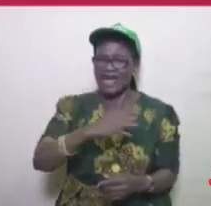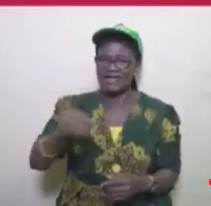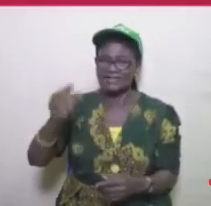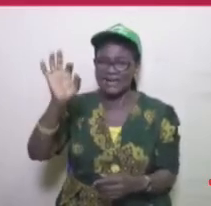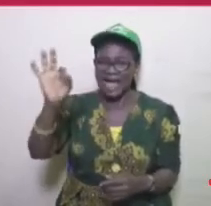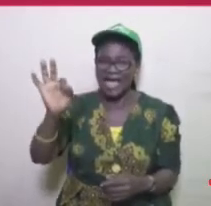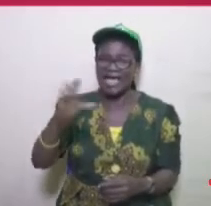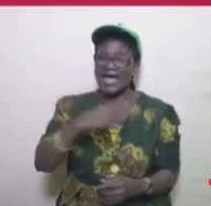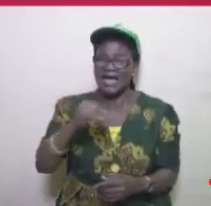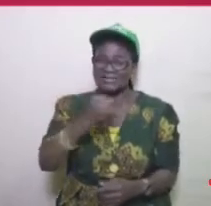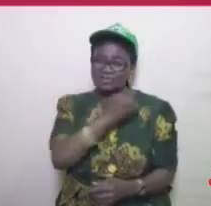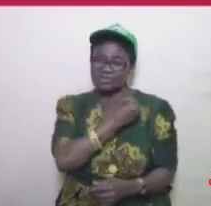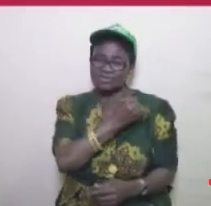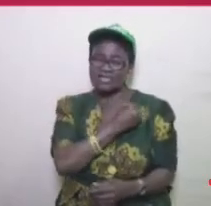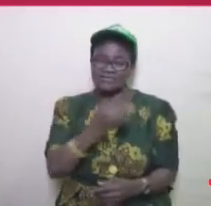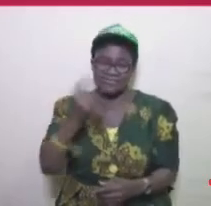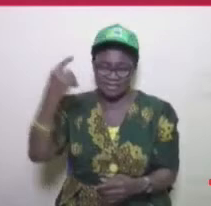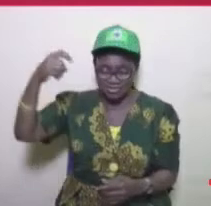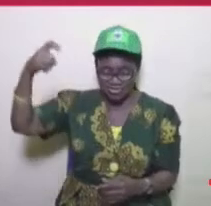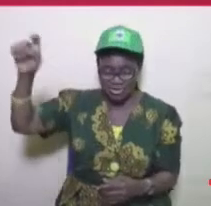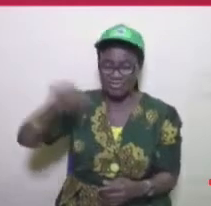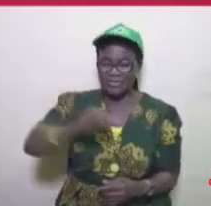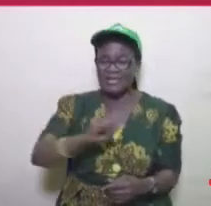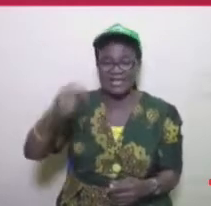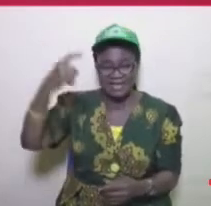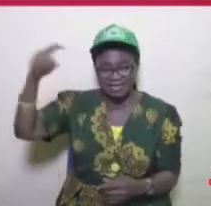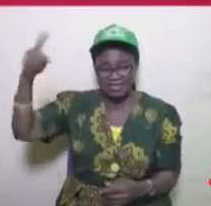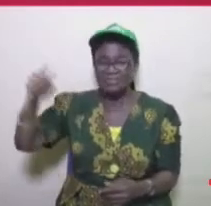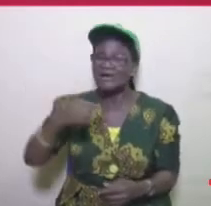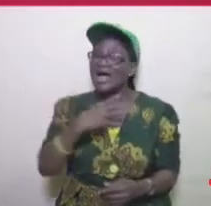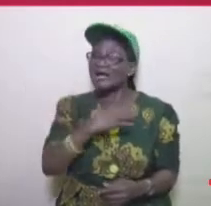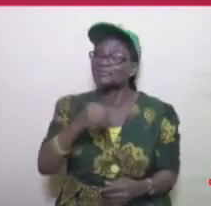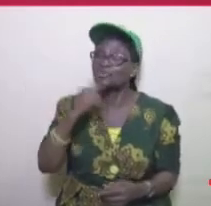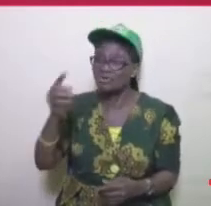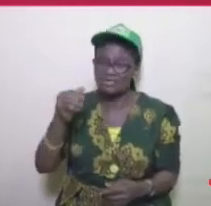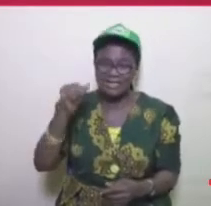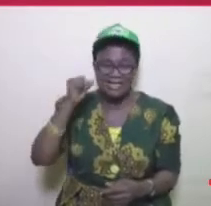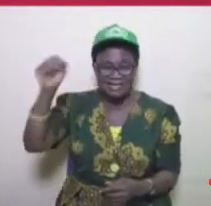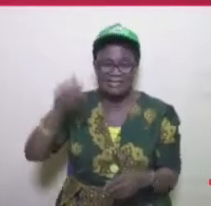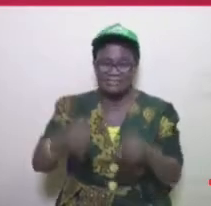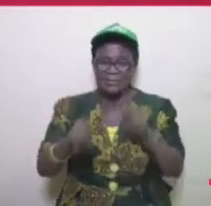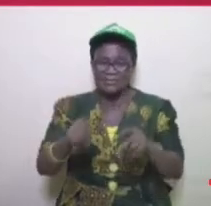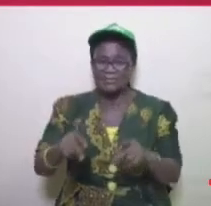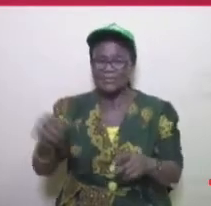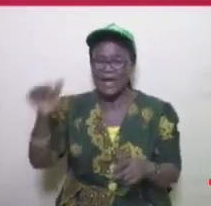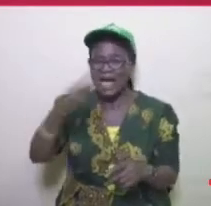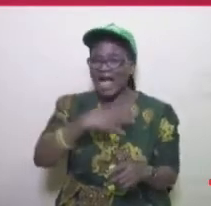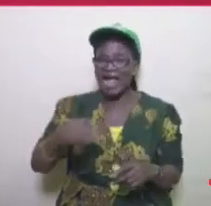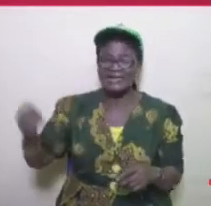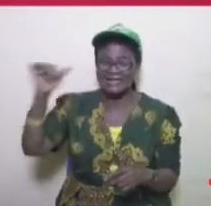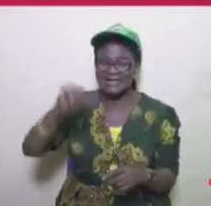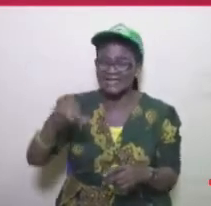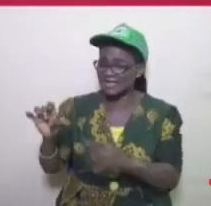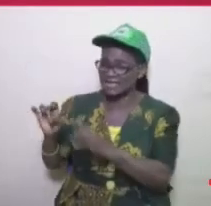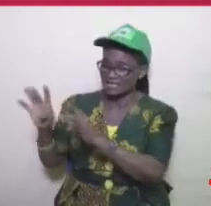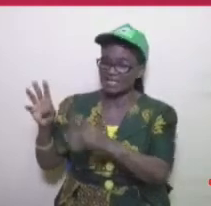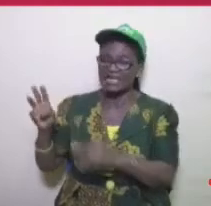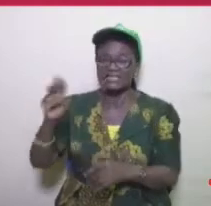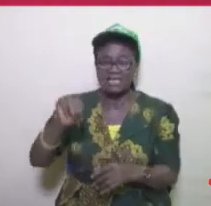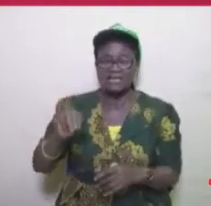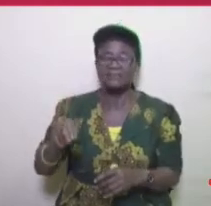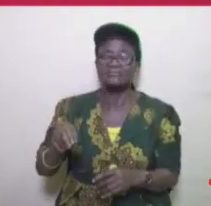Joseph dreamed a dream, and he told it to his brethren, and they hated him yet the